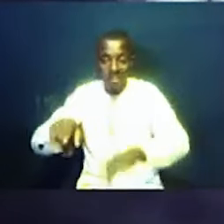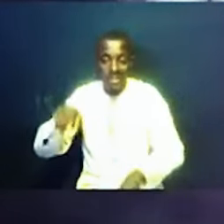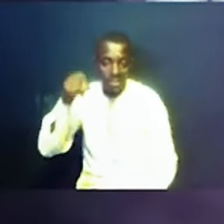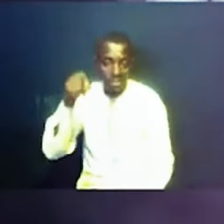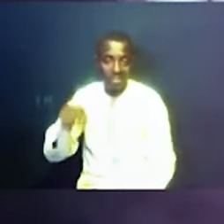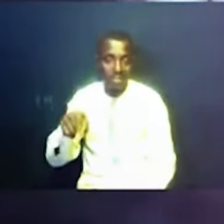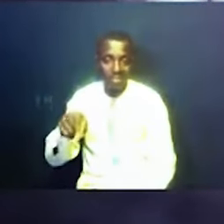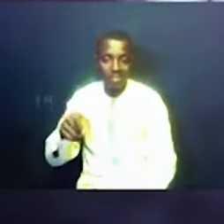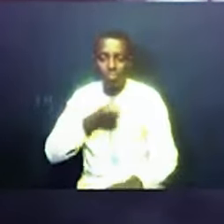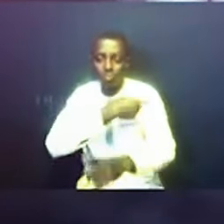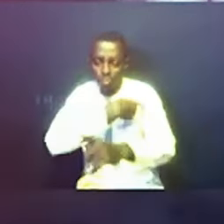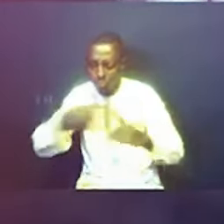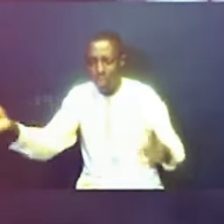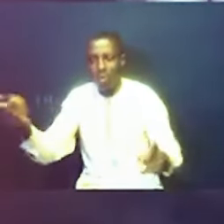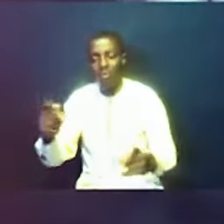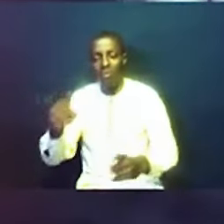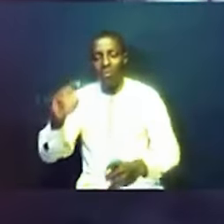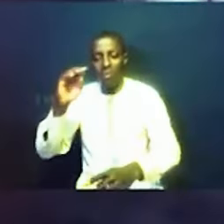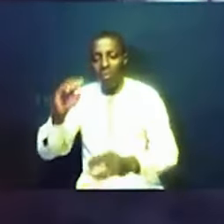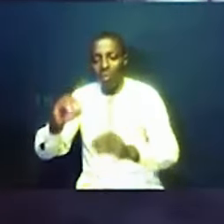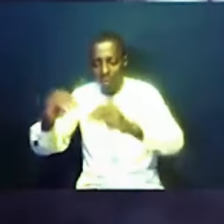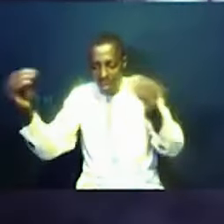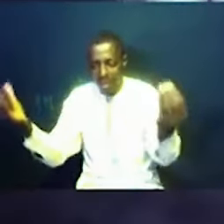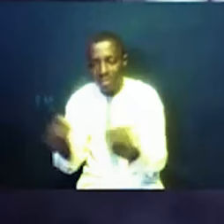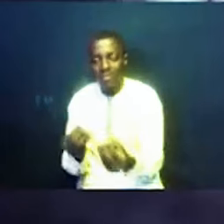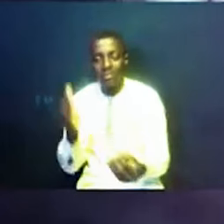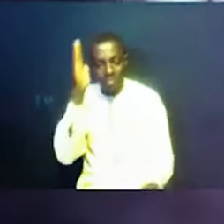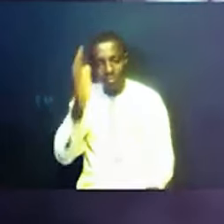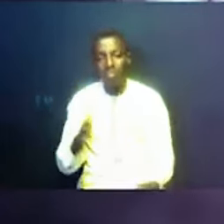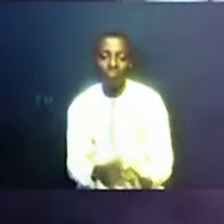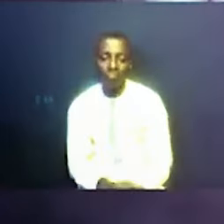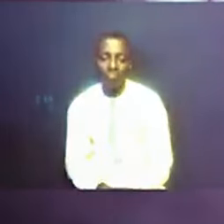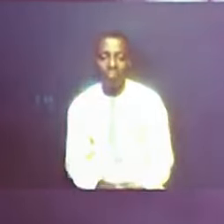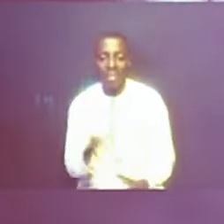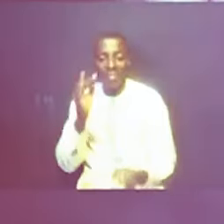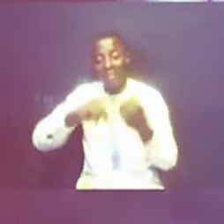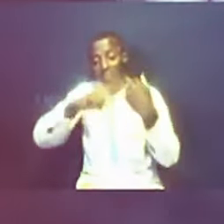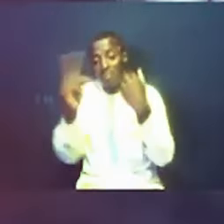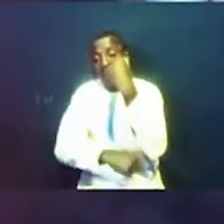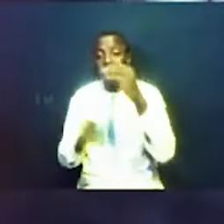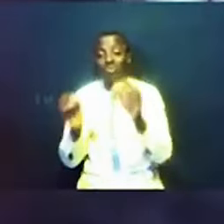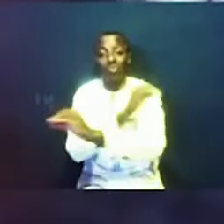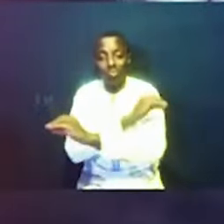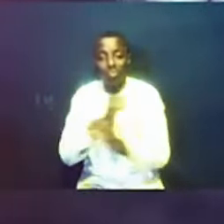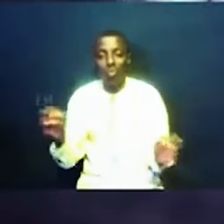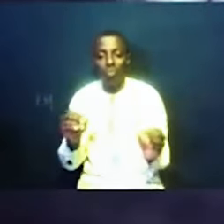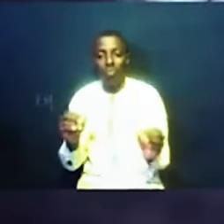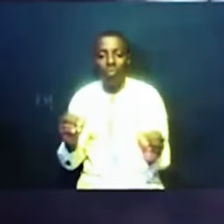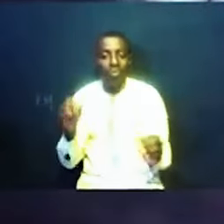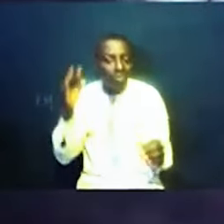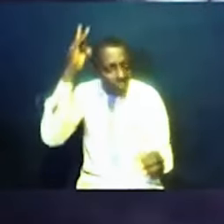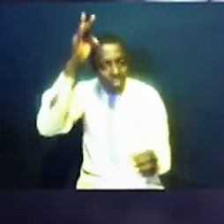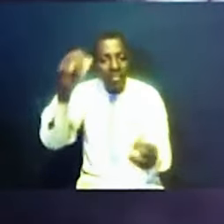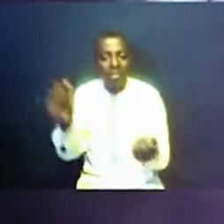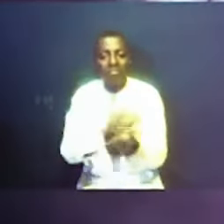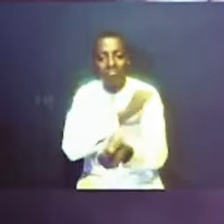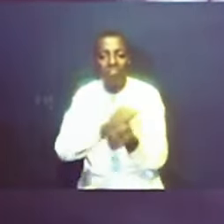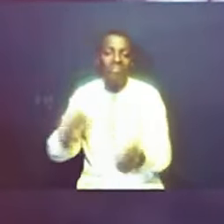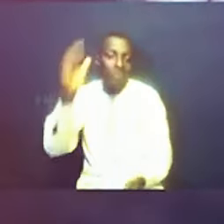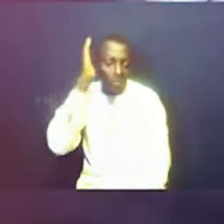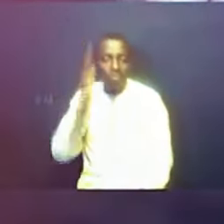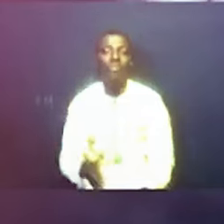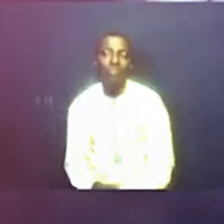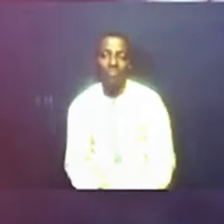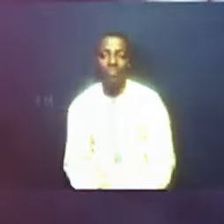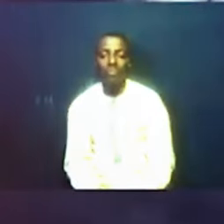crabana, you spoil the organization. Over say a jumacuno. You spare the rod, oh crabaya, you disturb the future. Yeah, over hat that